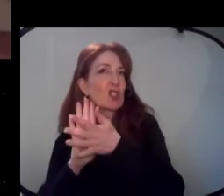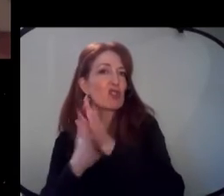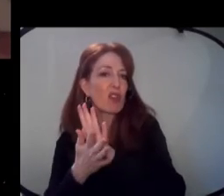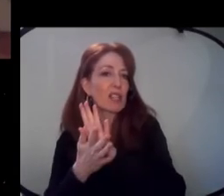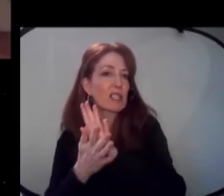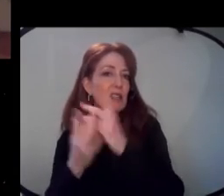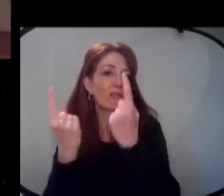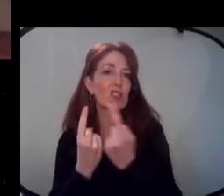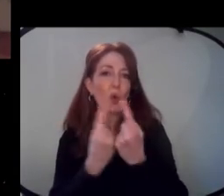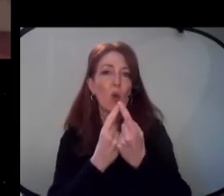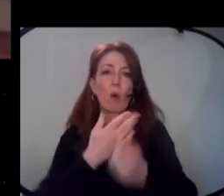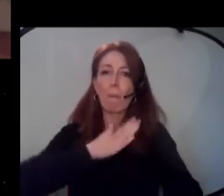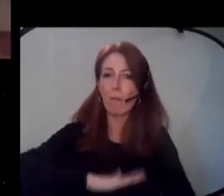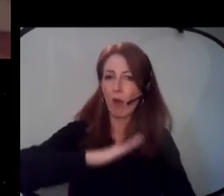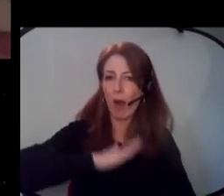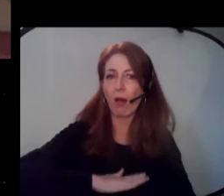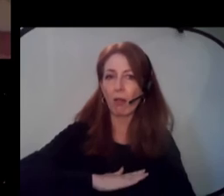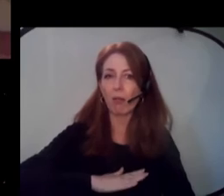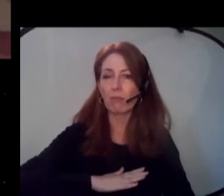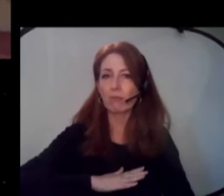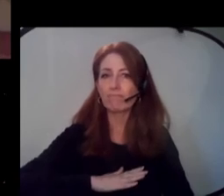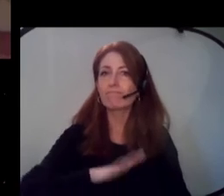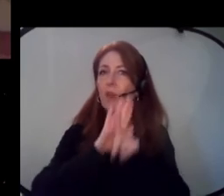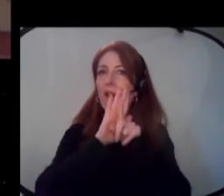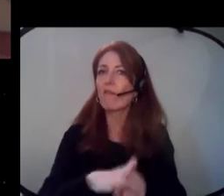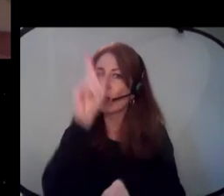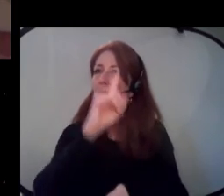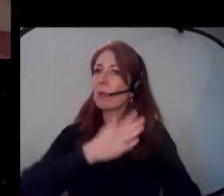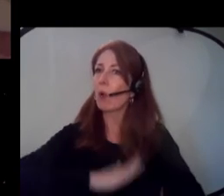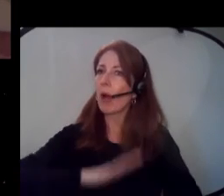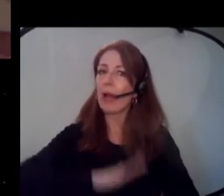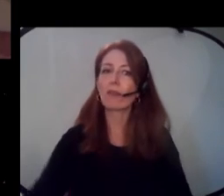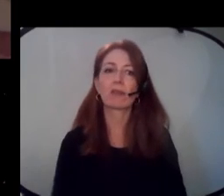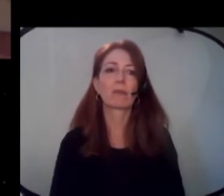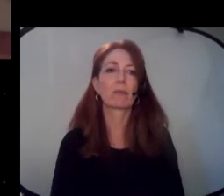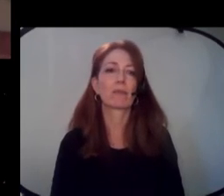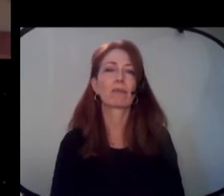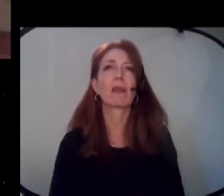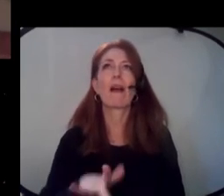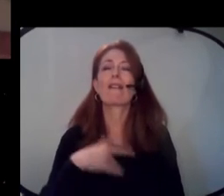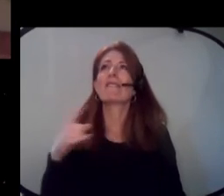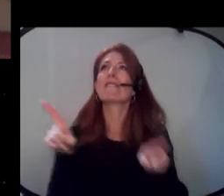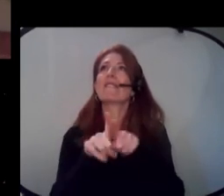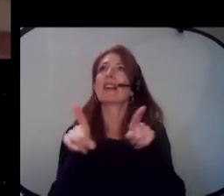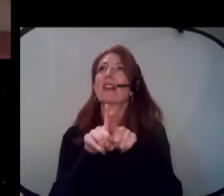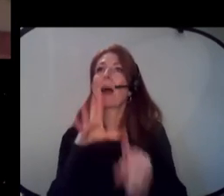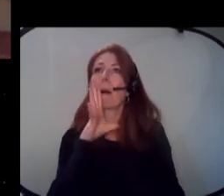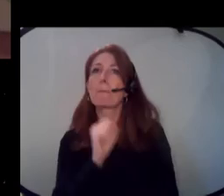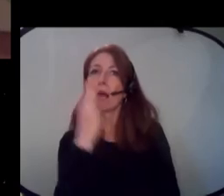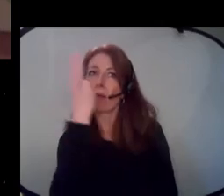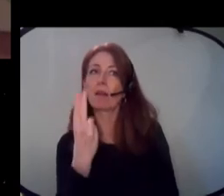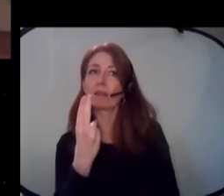for morality. And so oftentimes I feel like male artists might show